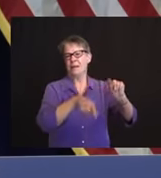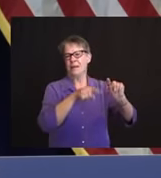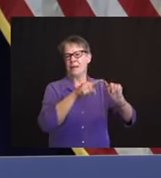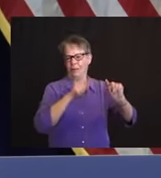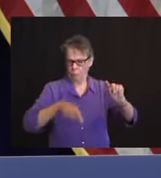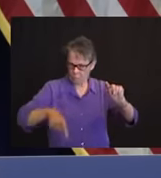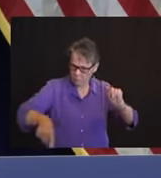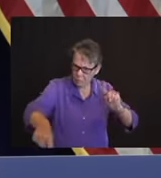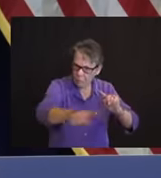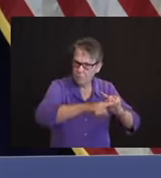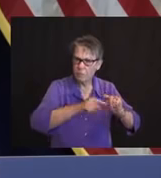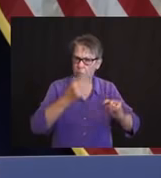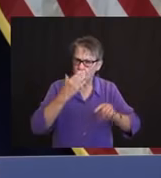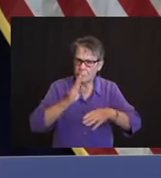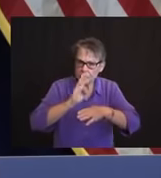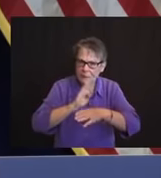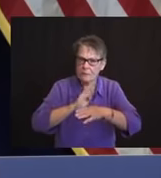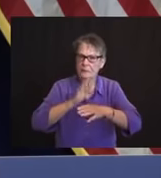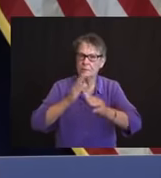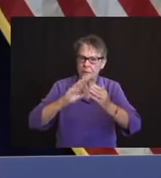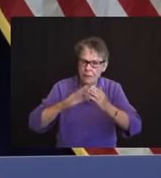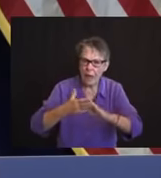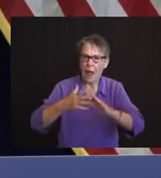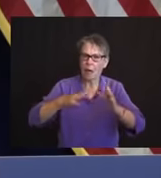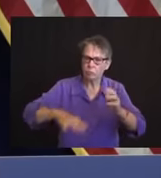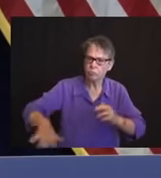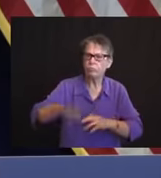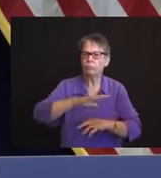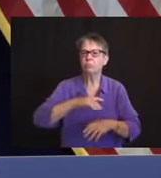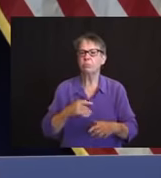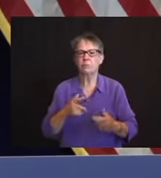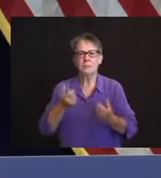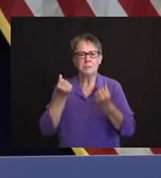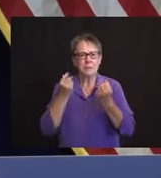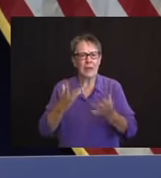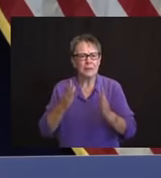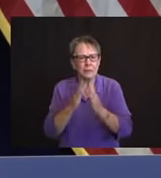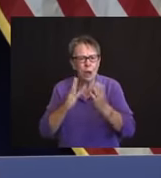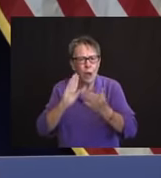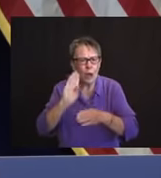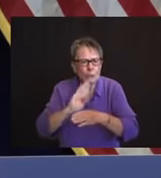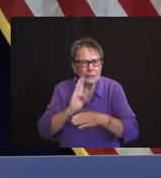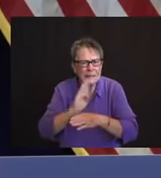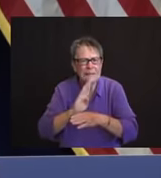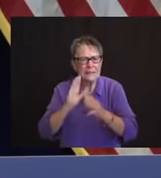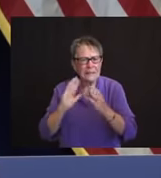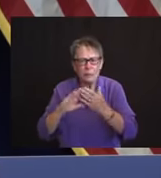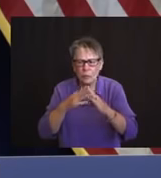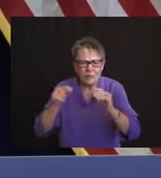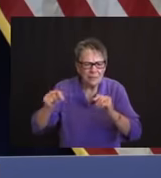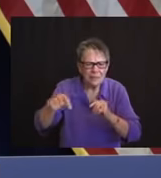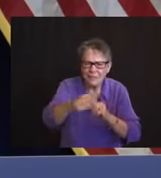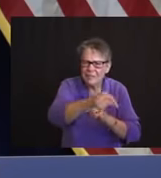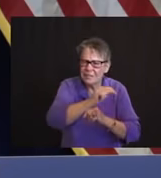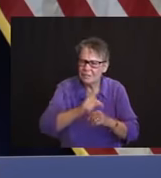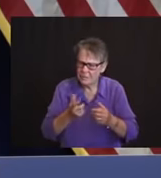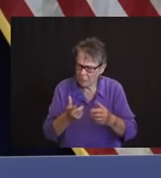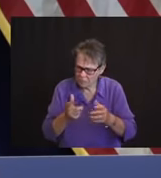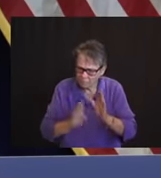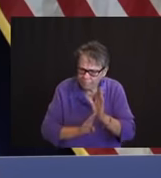and resilient small business community that we will continue to see play a large role in